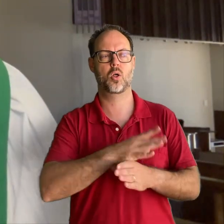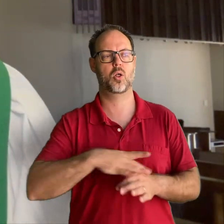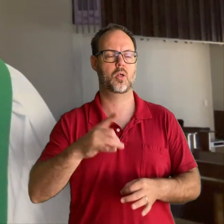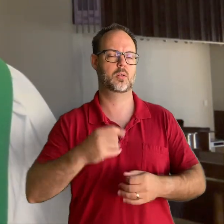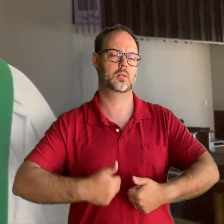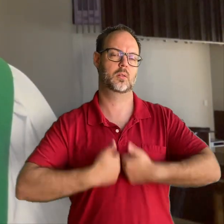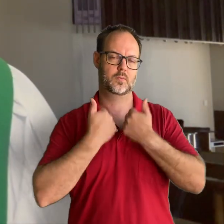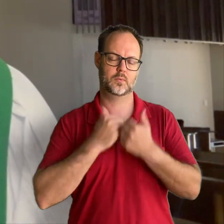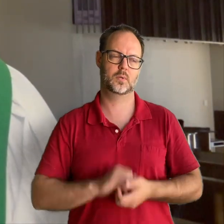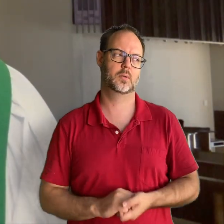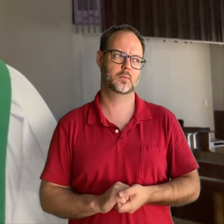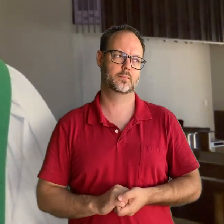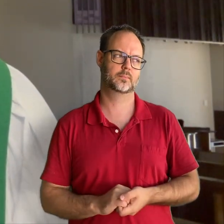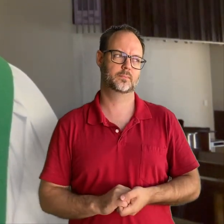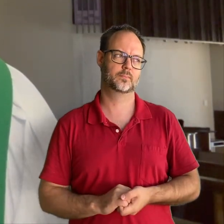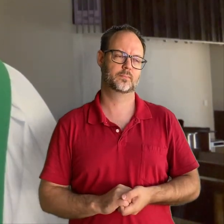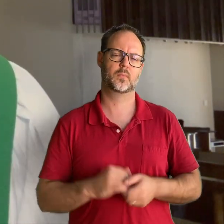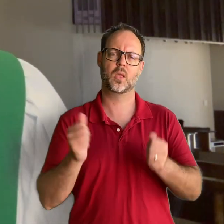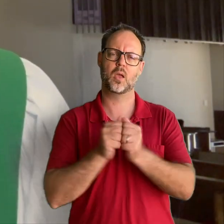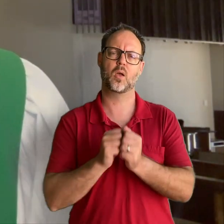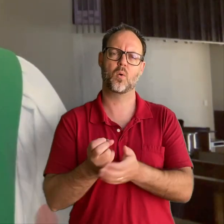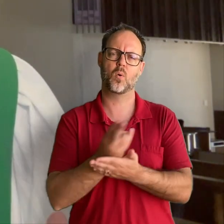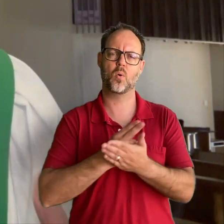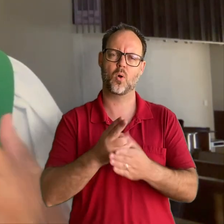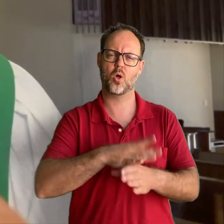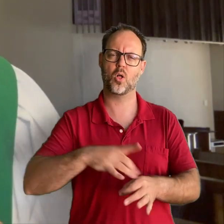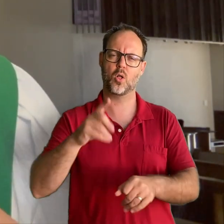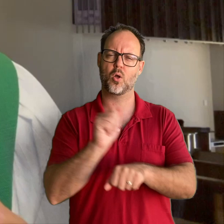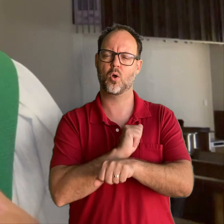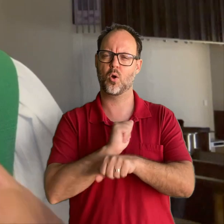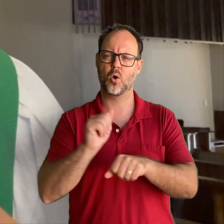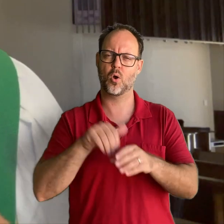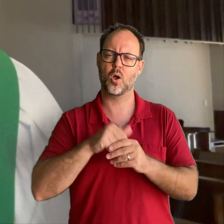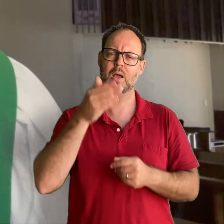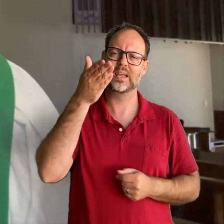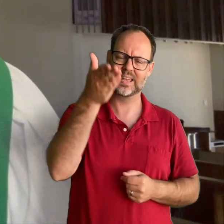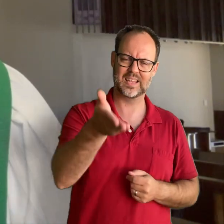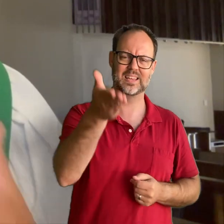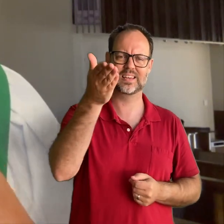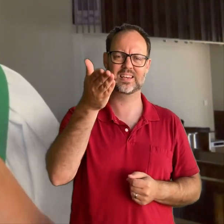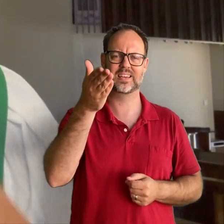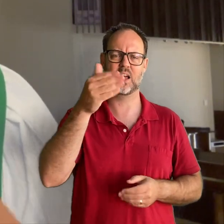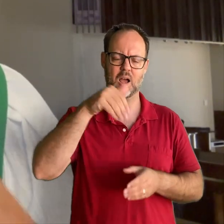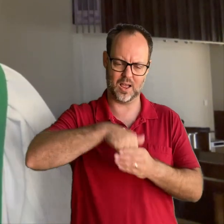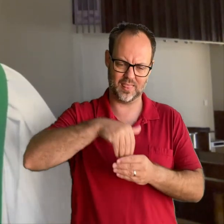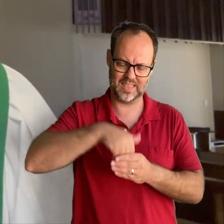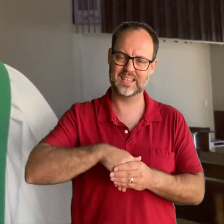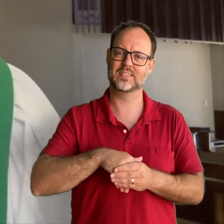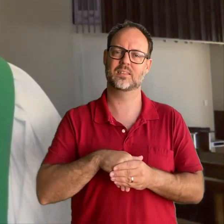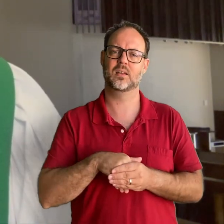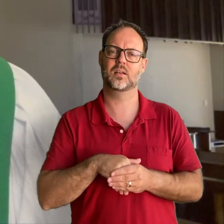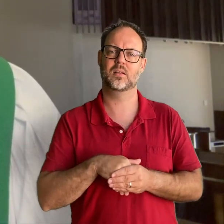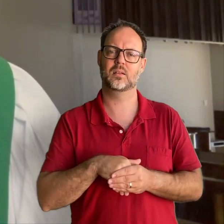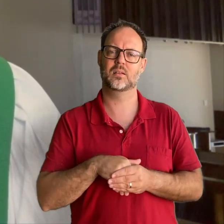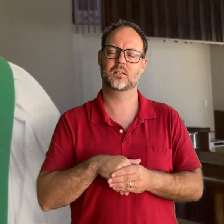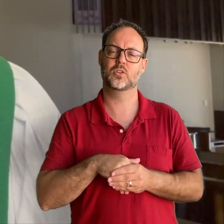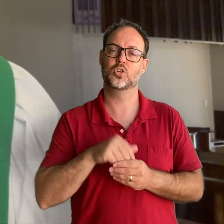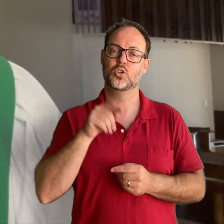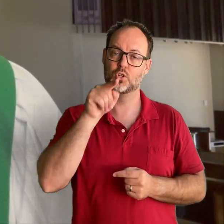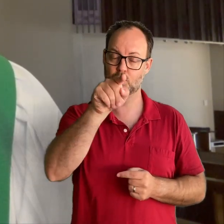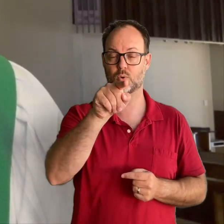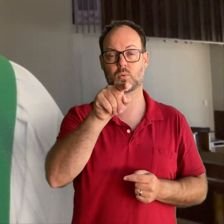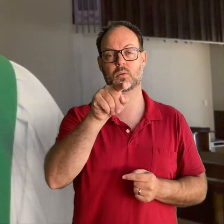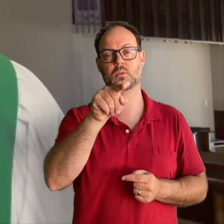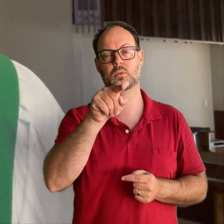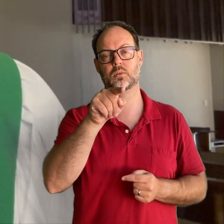Spirit lives. And with the Holy Spirit at work within you, on the inside,